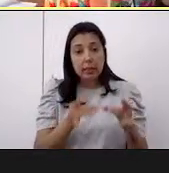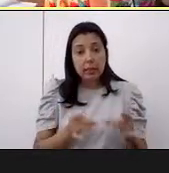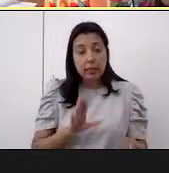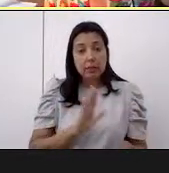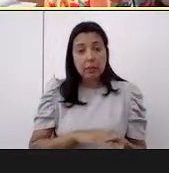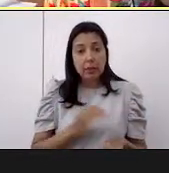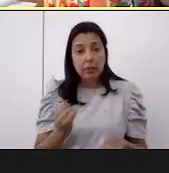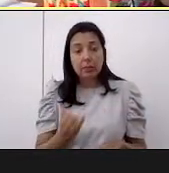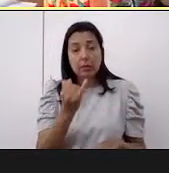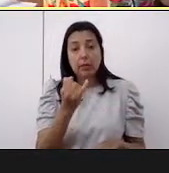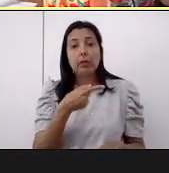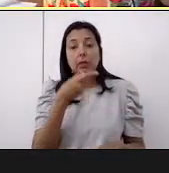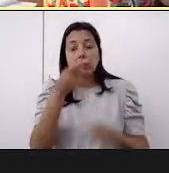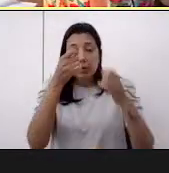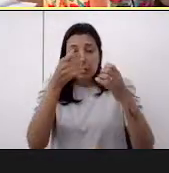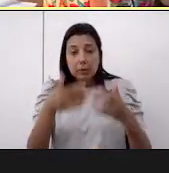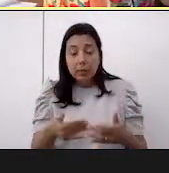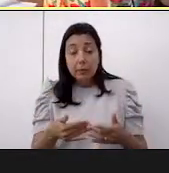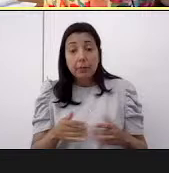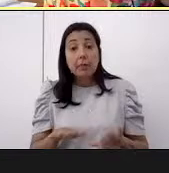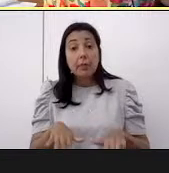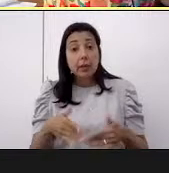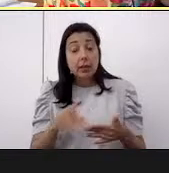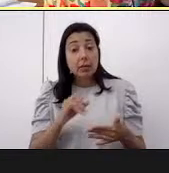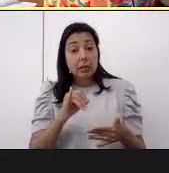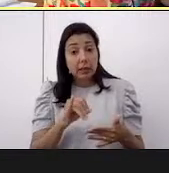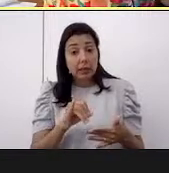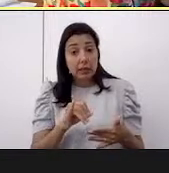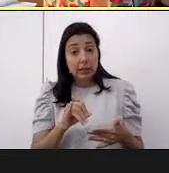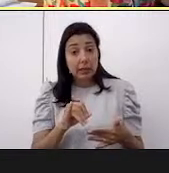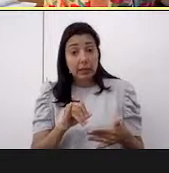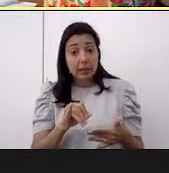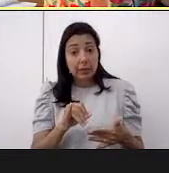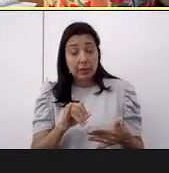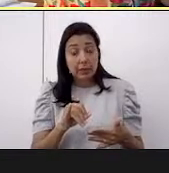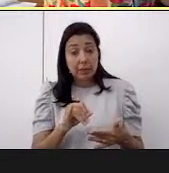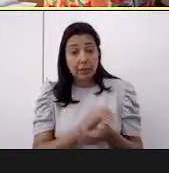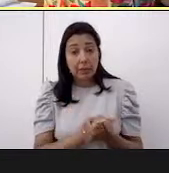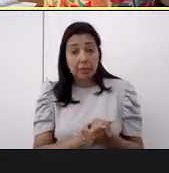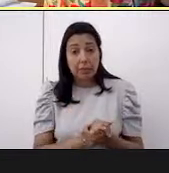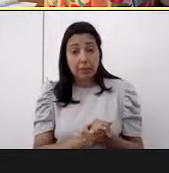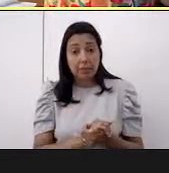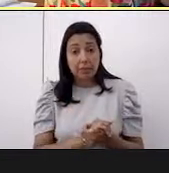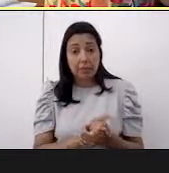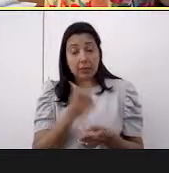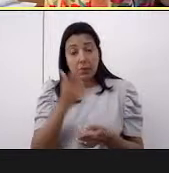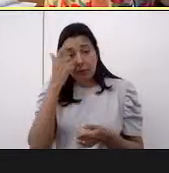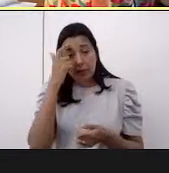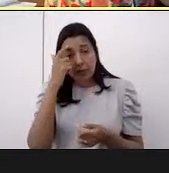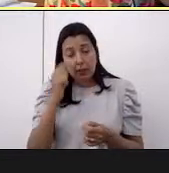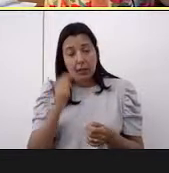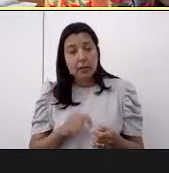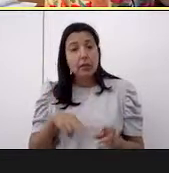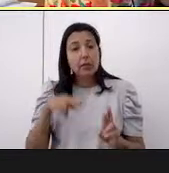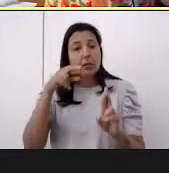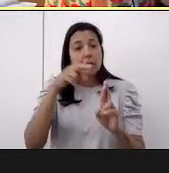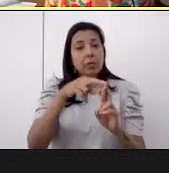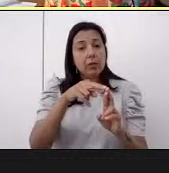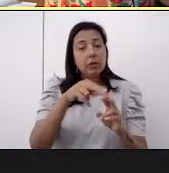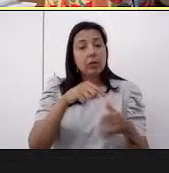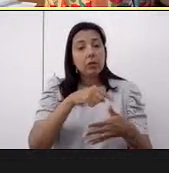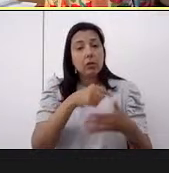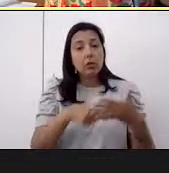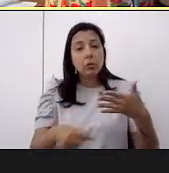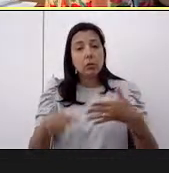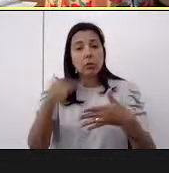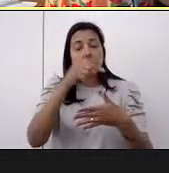So I will go successively from what happens at the international levels among international organizations